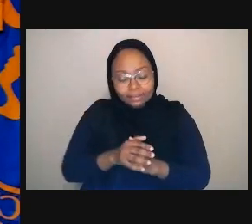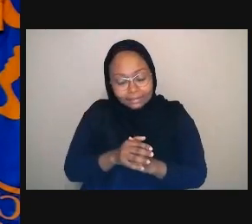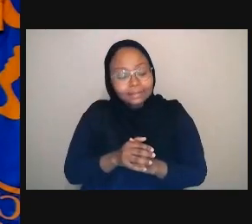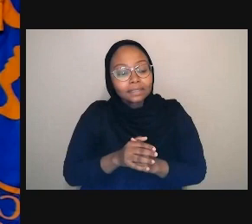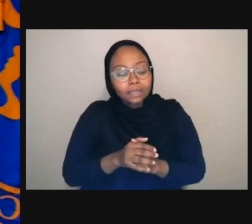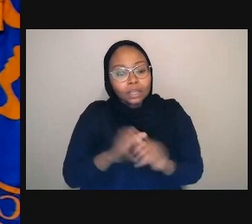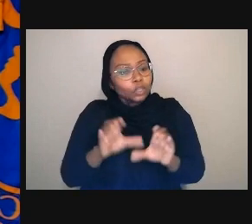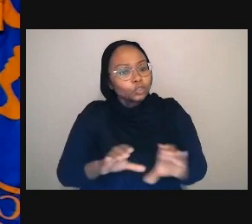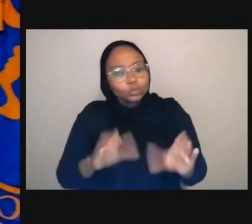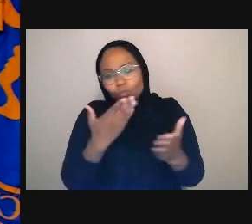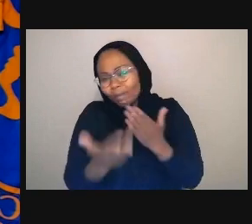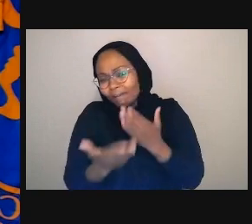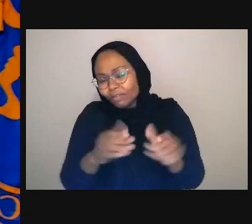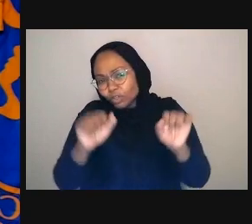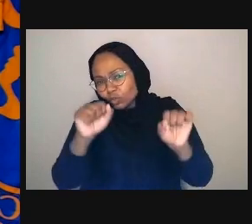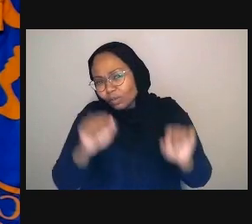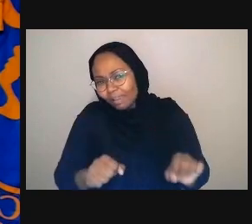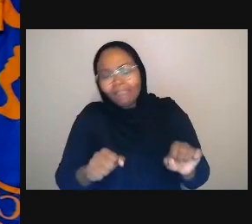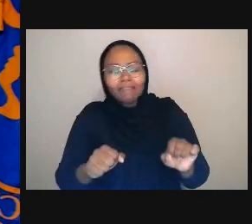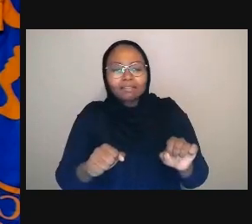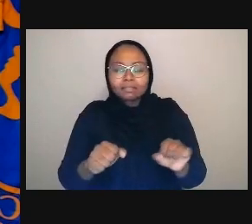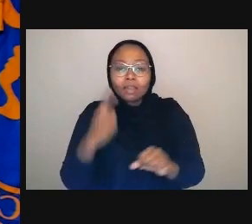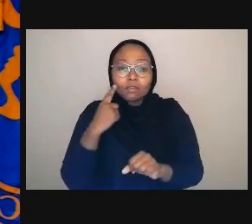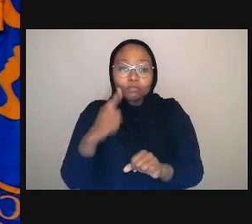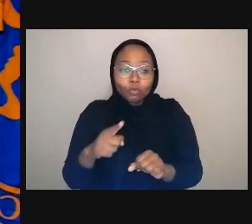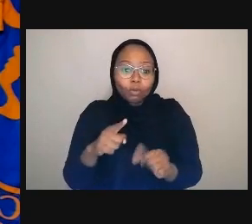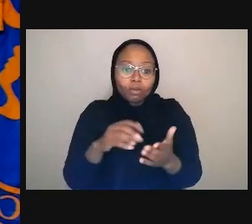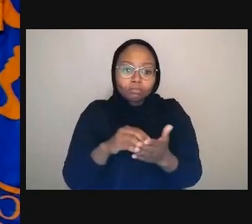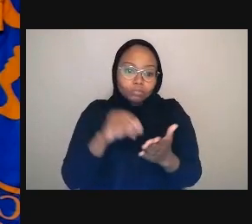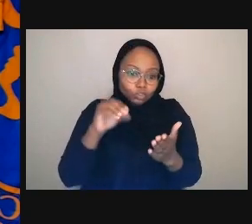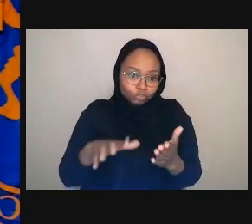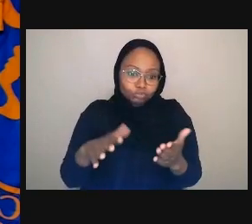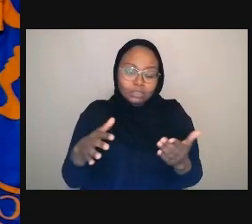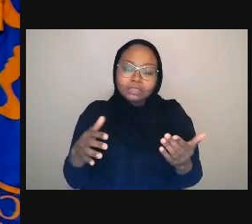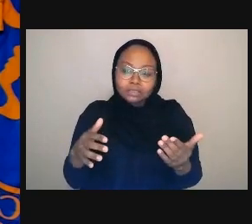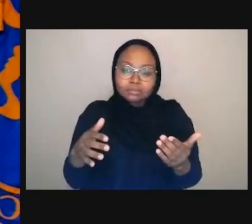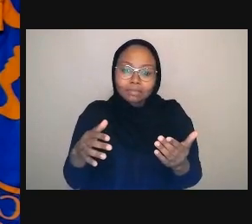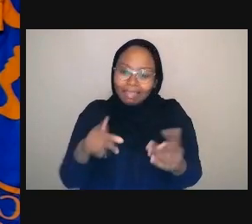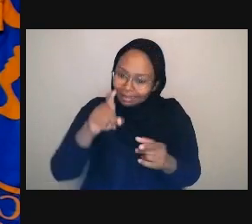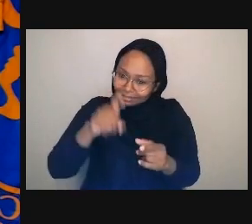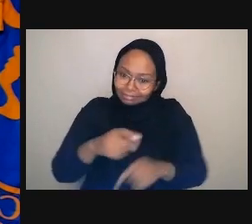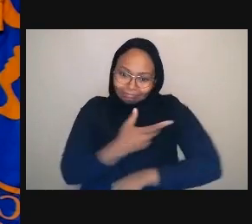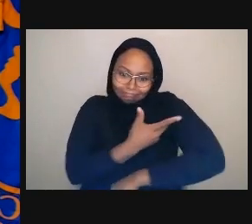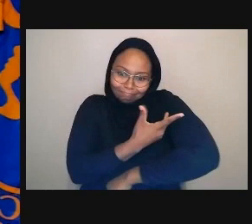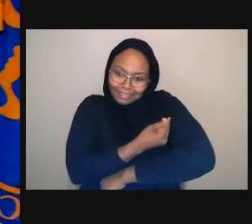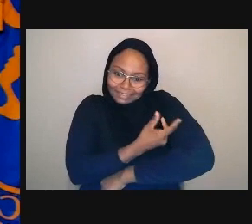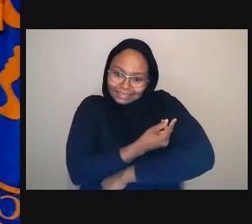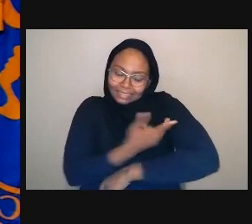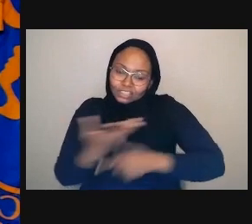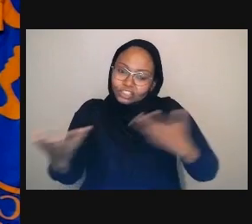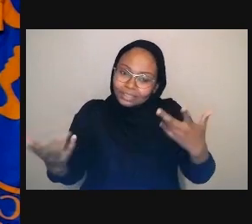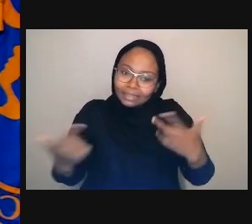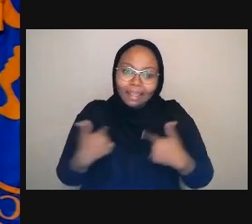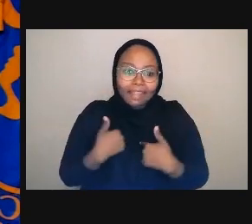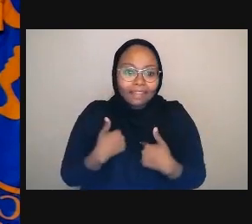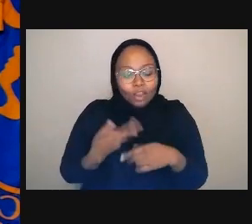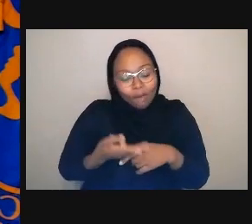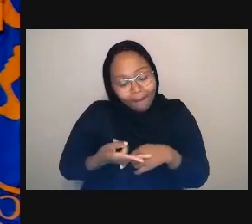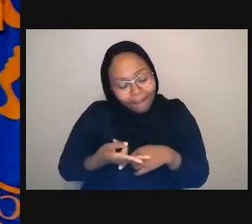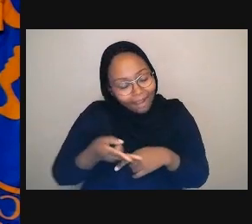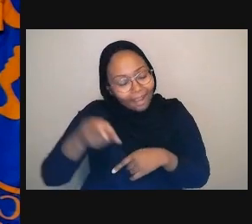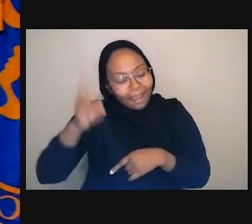do whatever they can to get the children vaccinated, because these vaccines are highly, highly